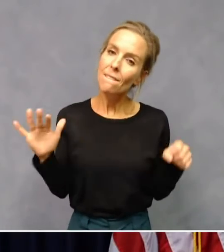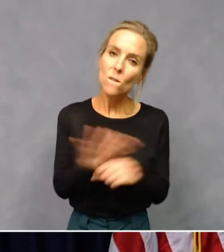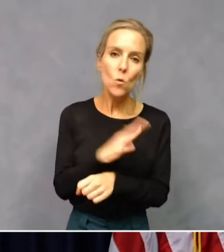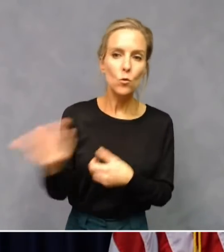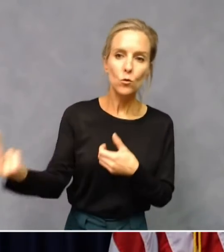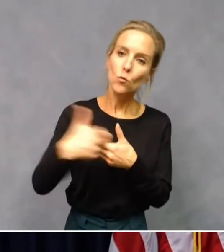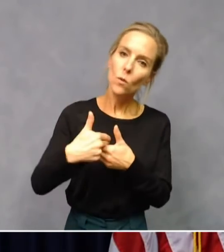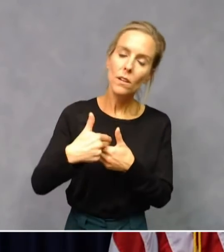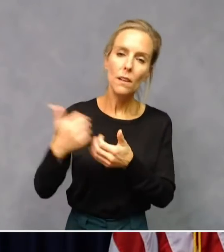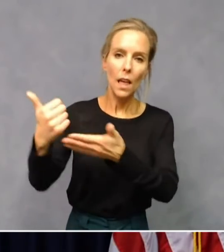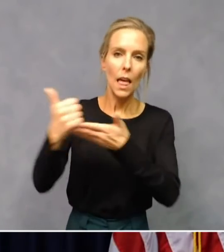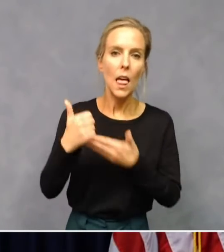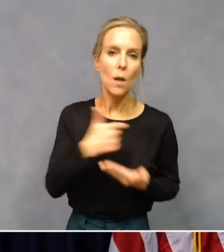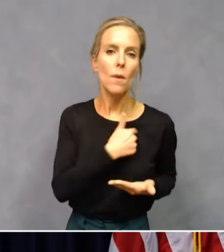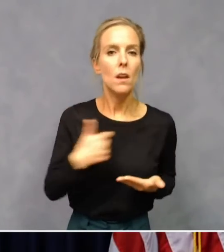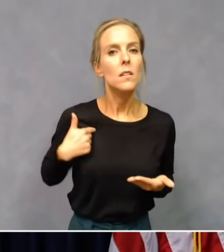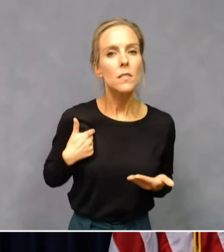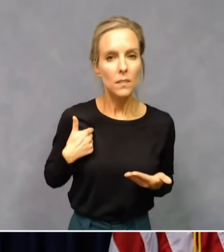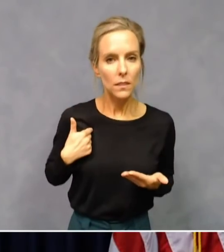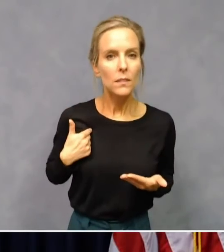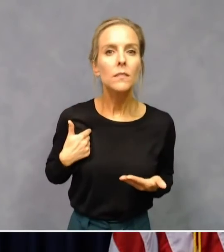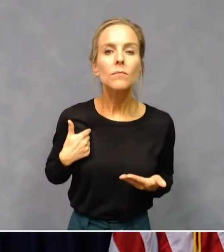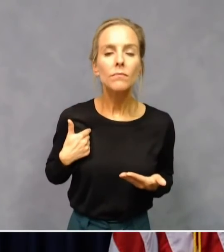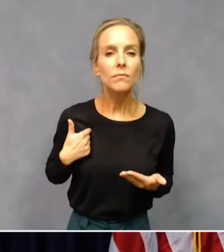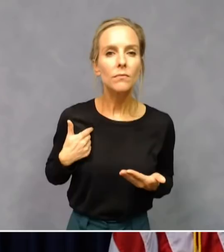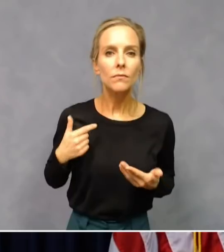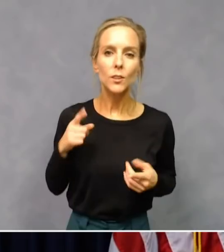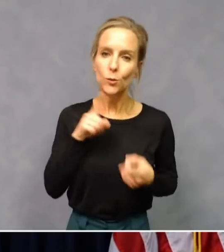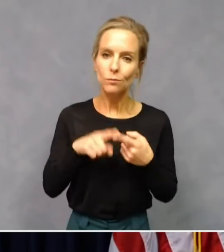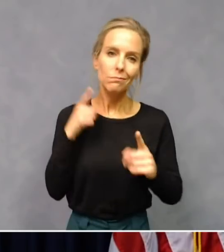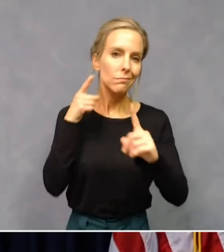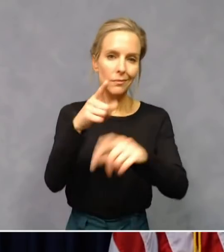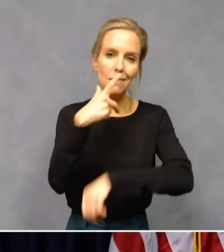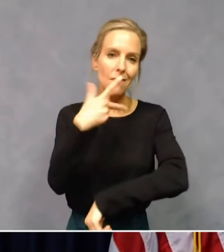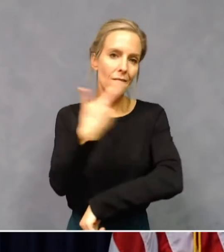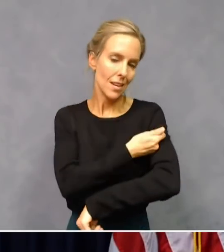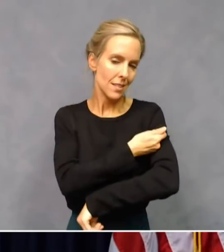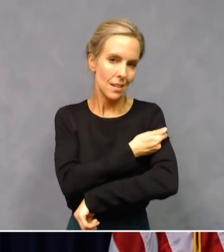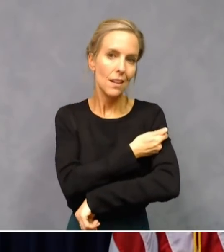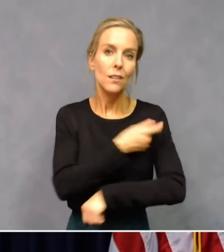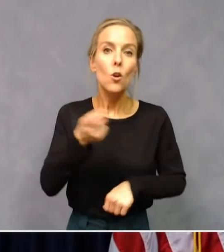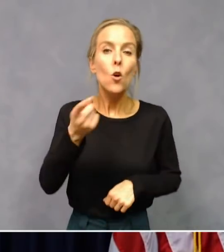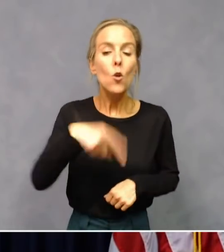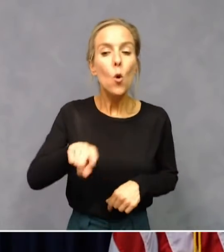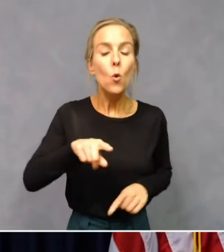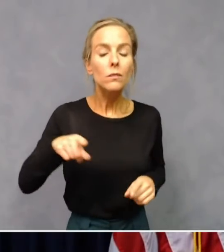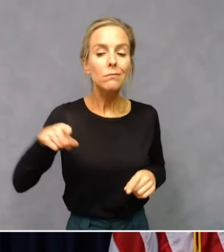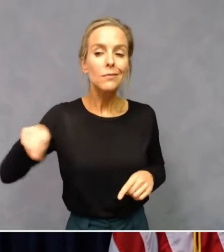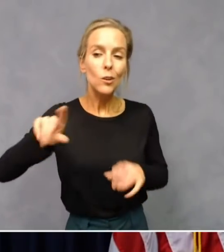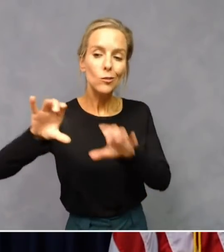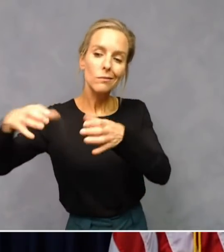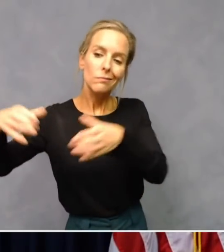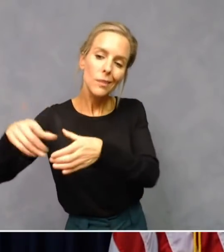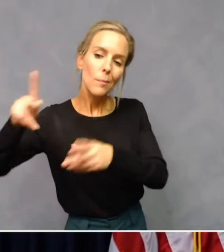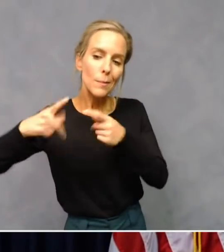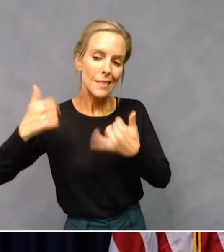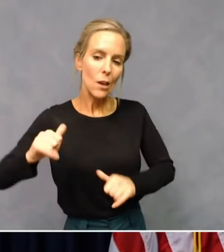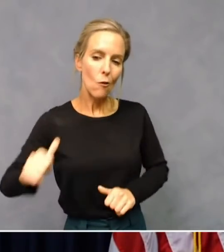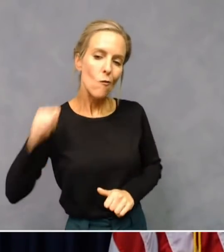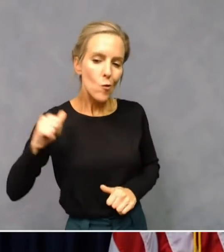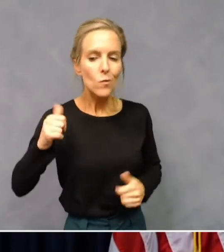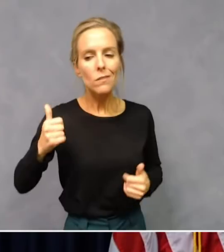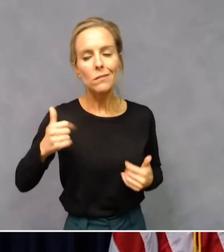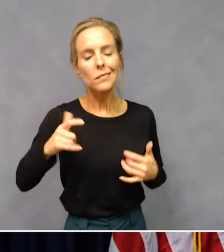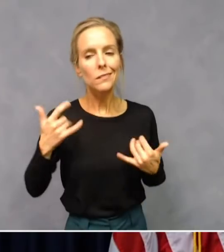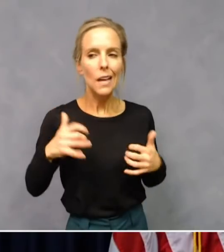us get to that vaccine. And those that are refusing and maybe even are sometimes angry about it, I hope they have